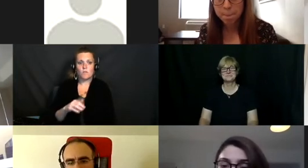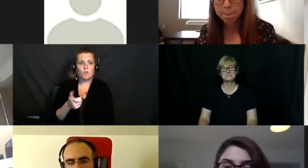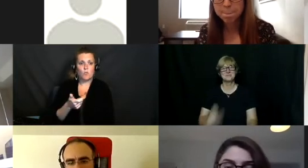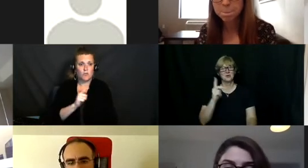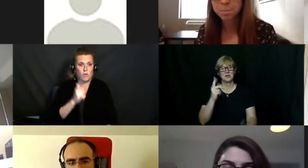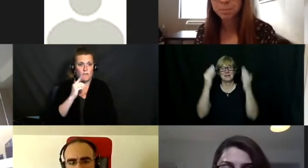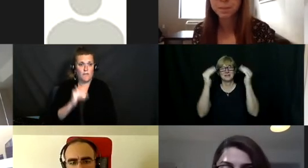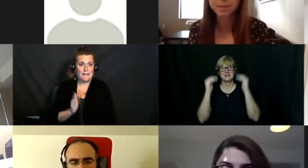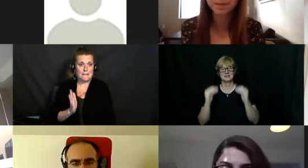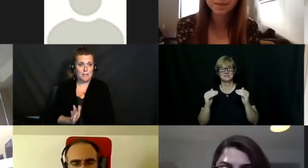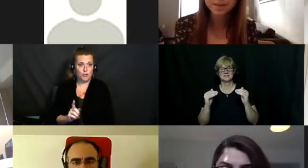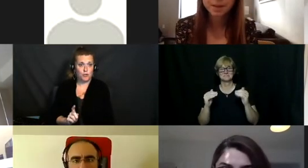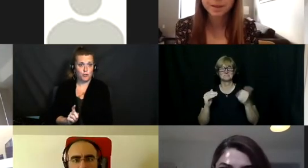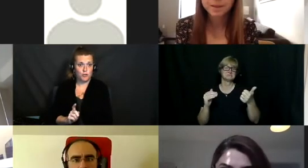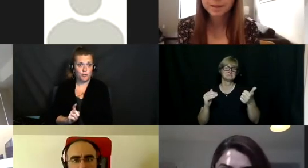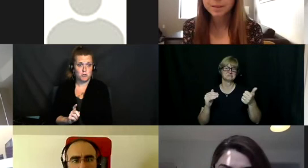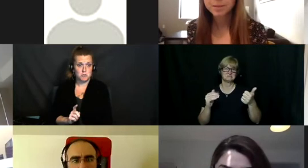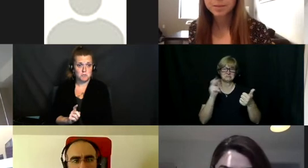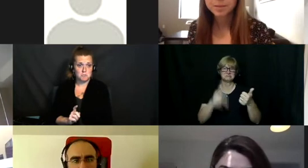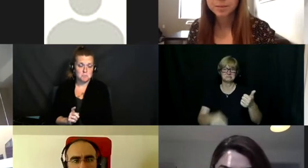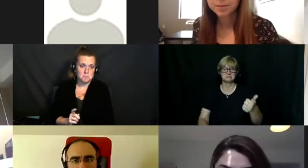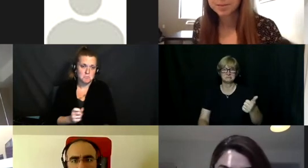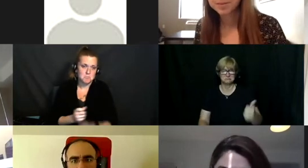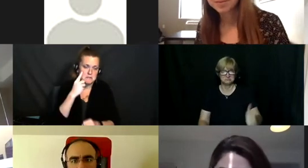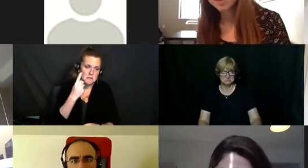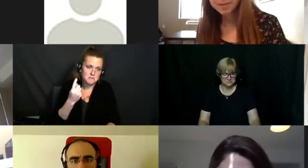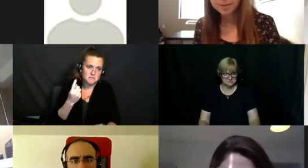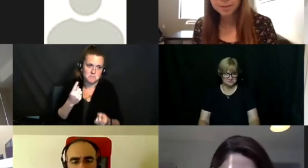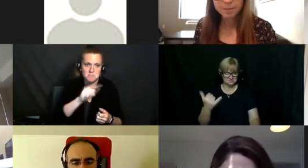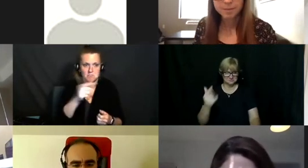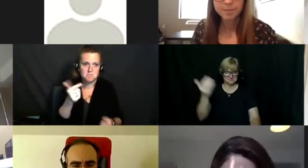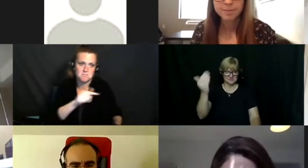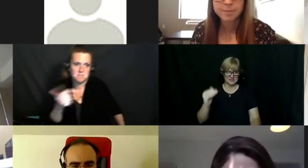with Roberta, if you want to share your screen.